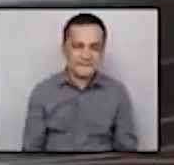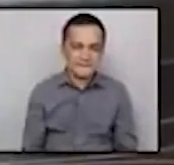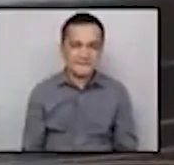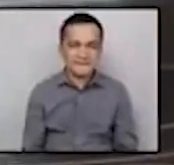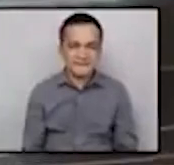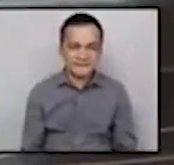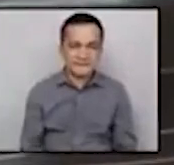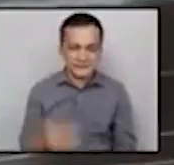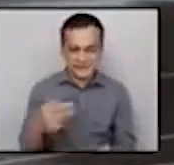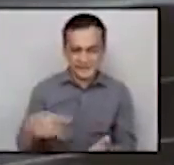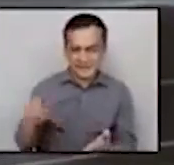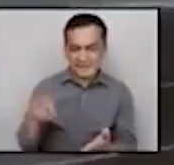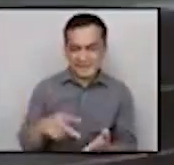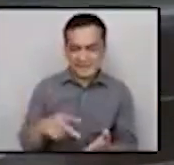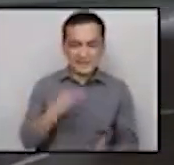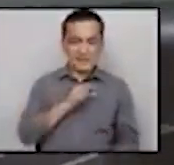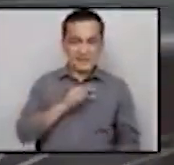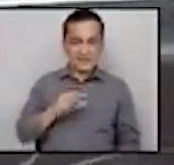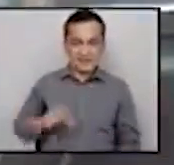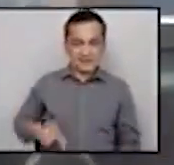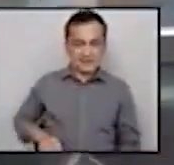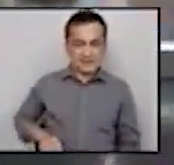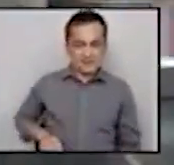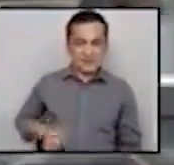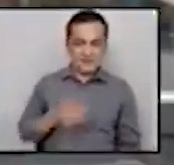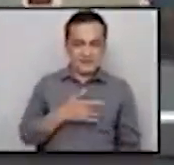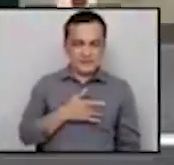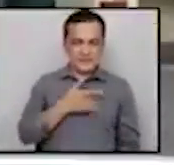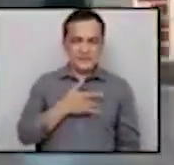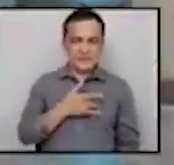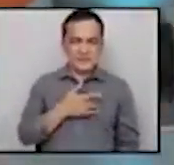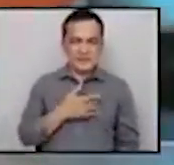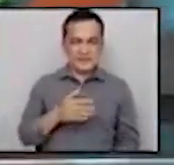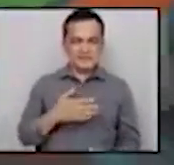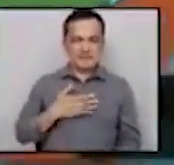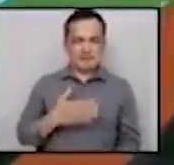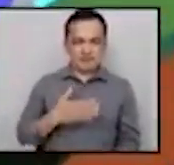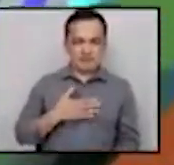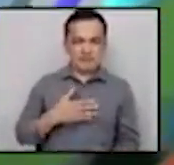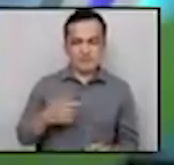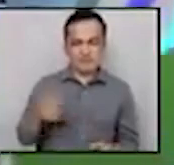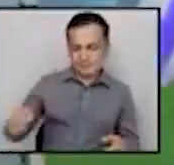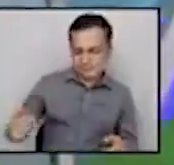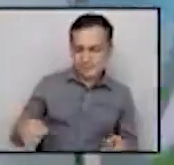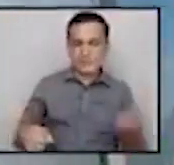Dancing queen, feel the beat from the tempo.